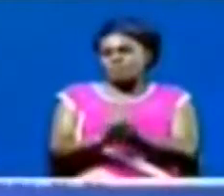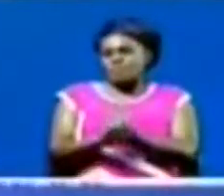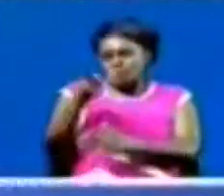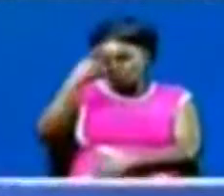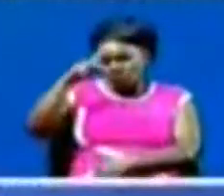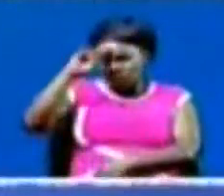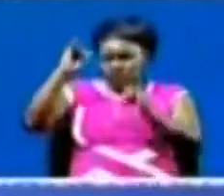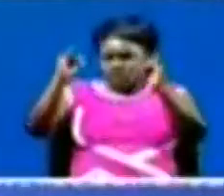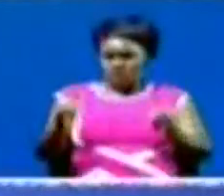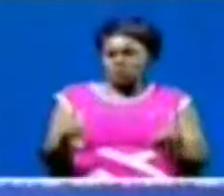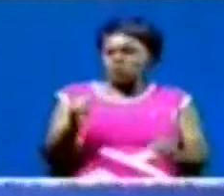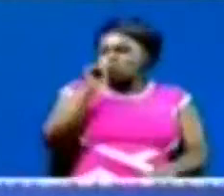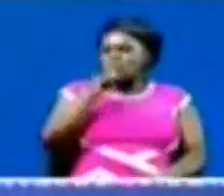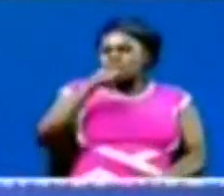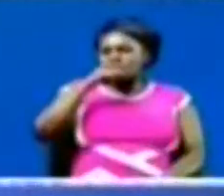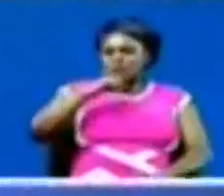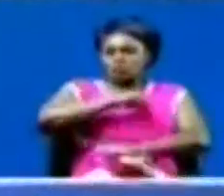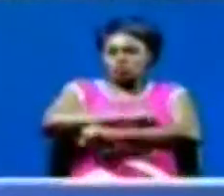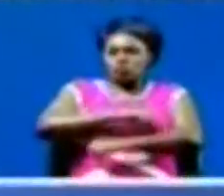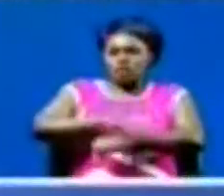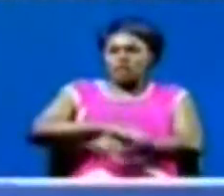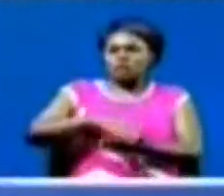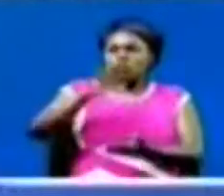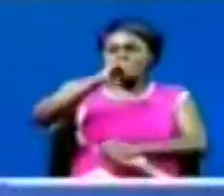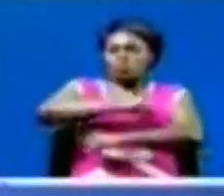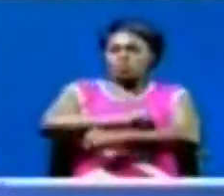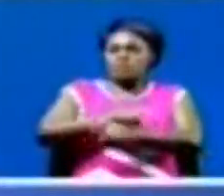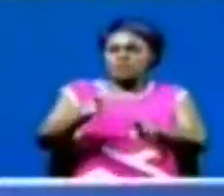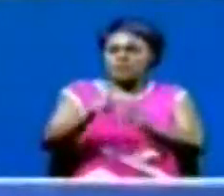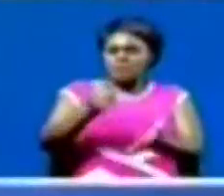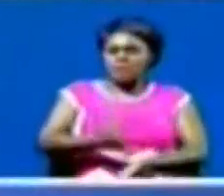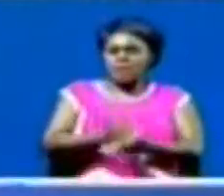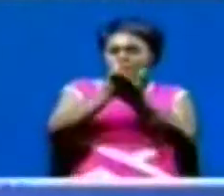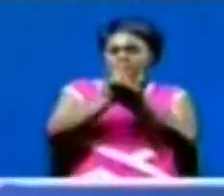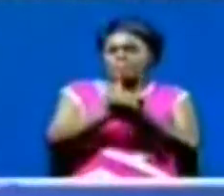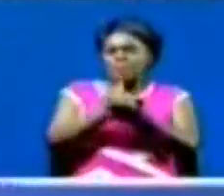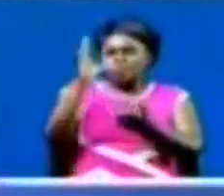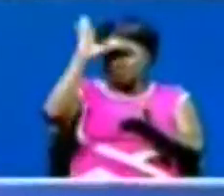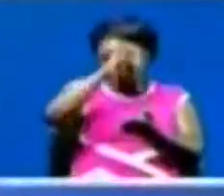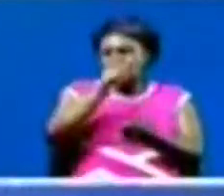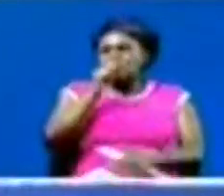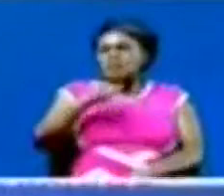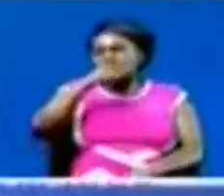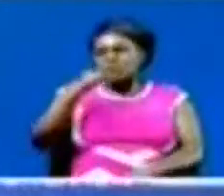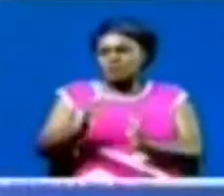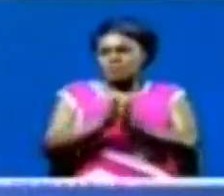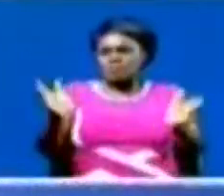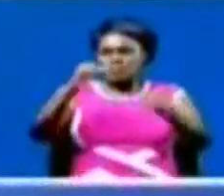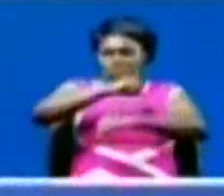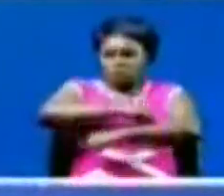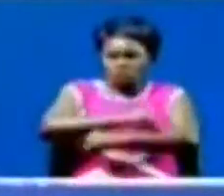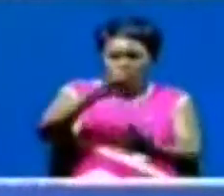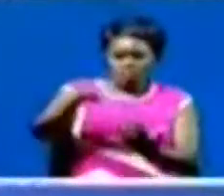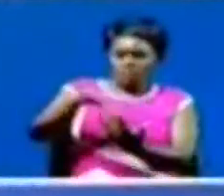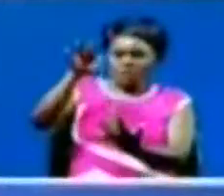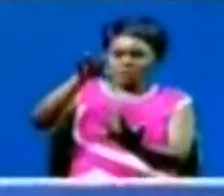policy may see many private schools get more students, it may serve to bridge the gap that has always existed between private and public schools. The